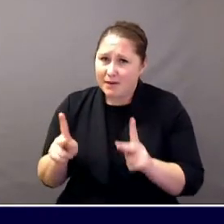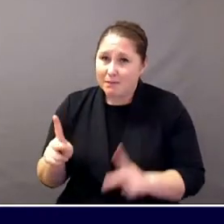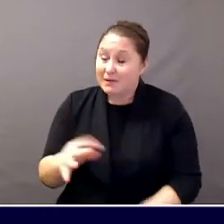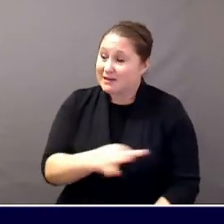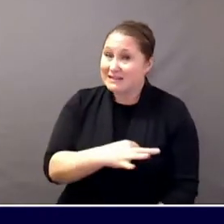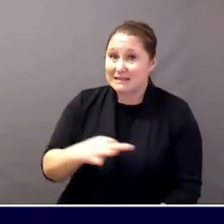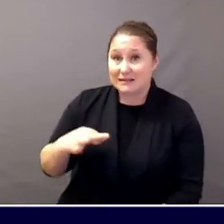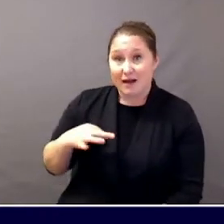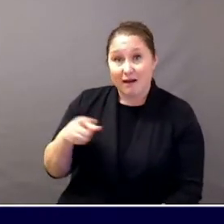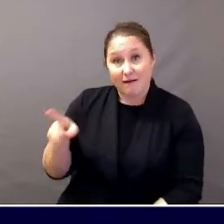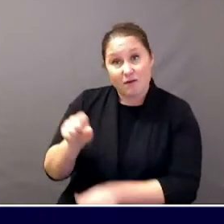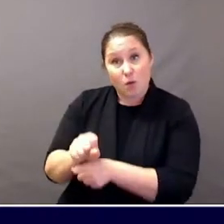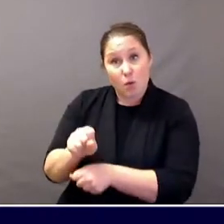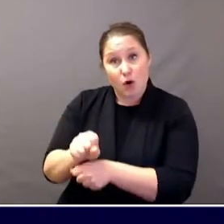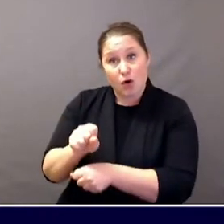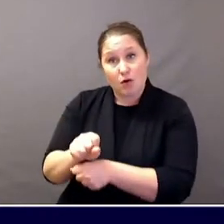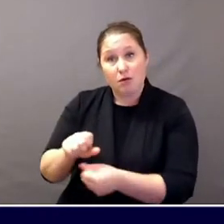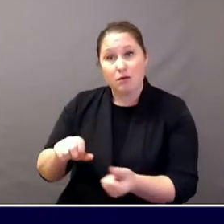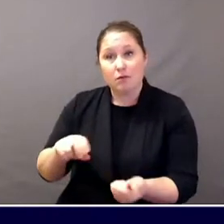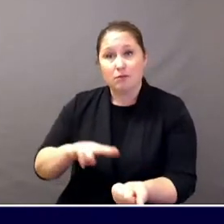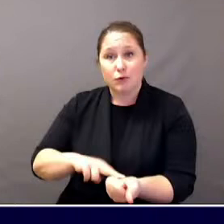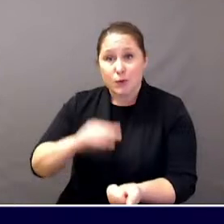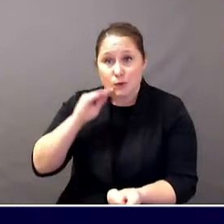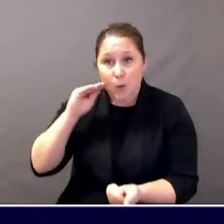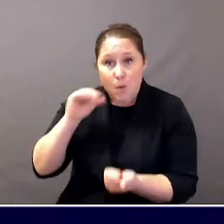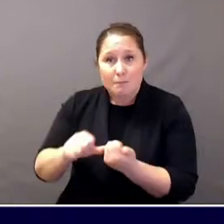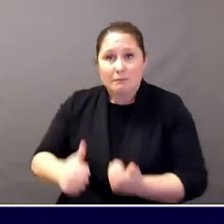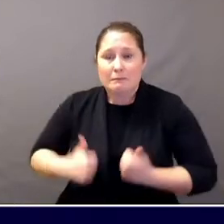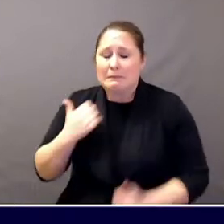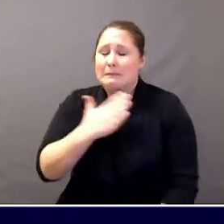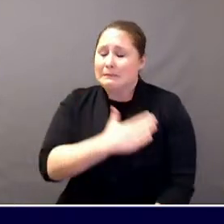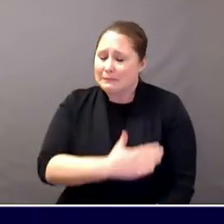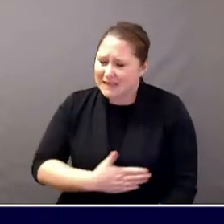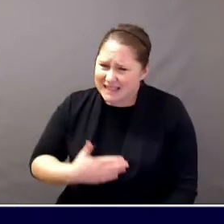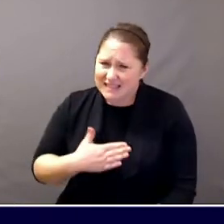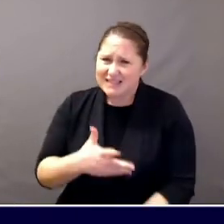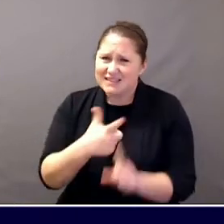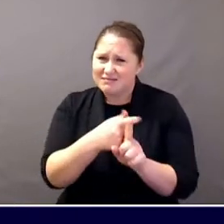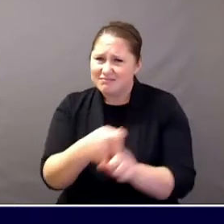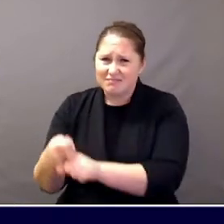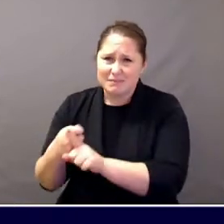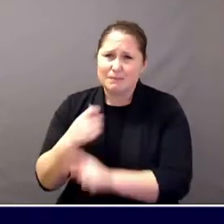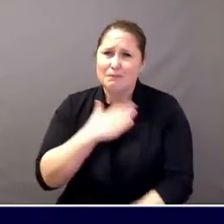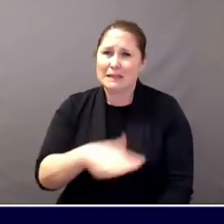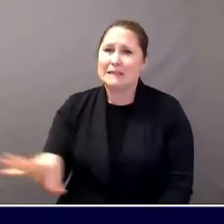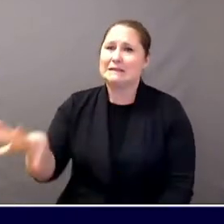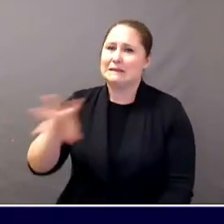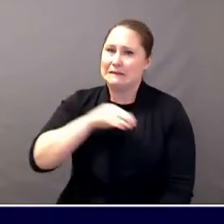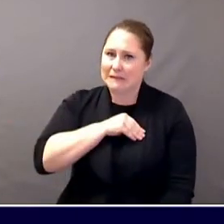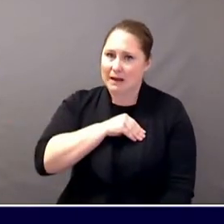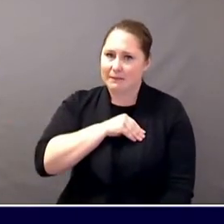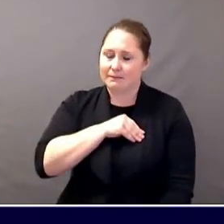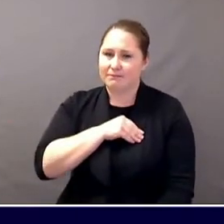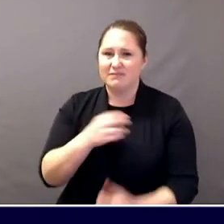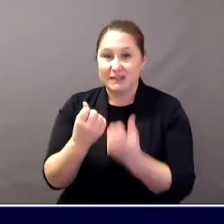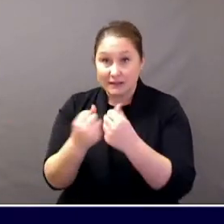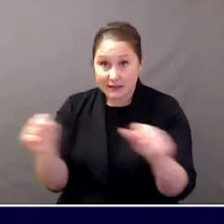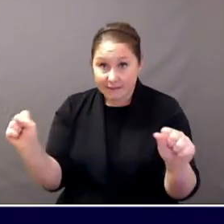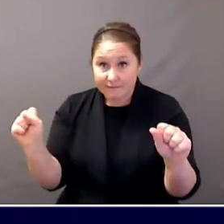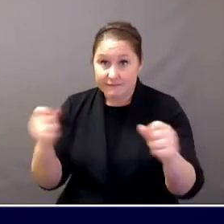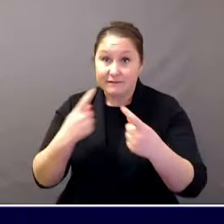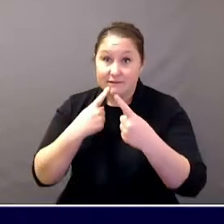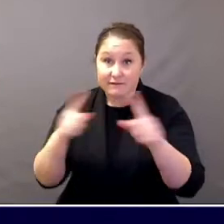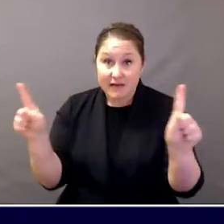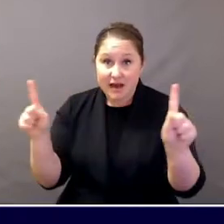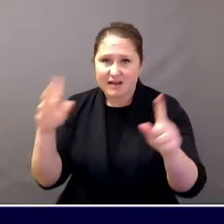as soon as possible. It's safe, it's effective, and it will save the lives of people most at risk of being